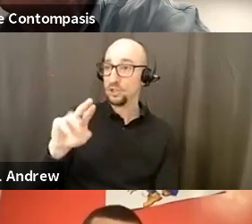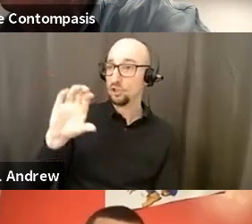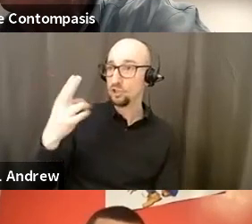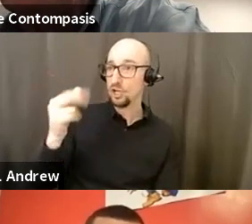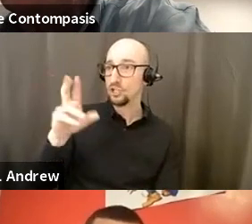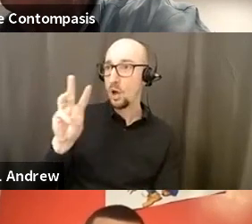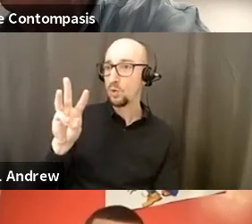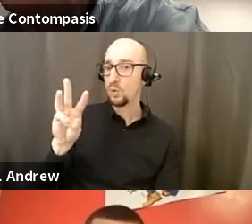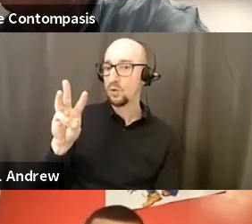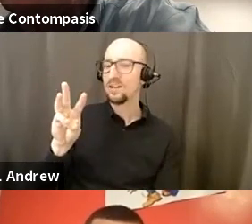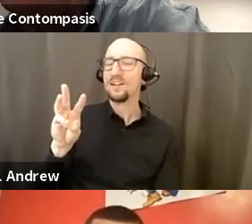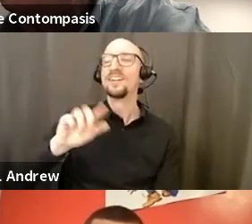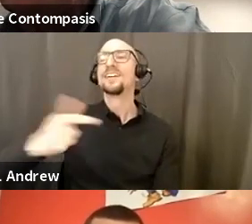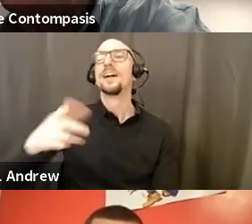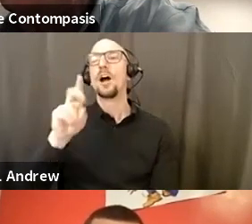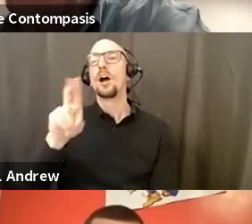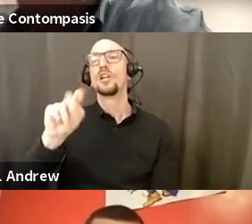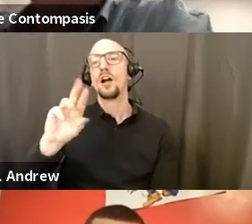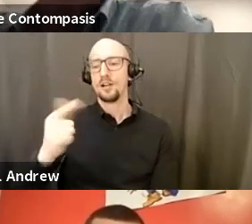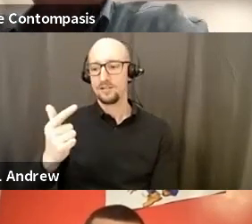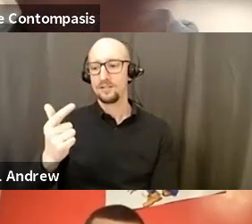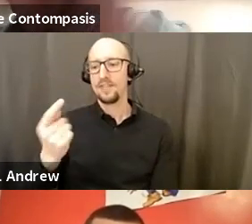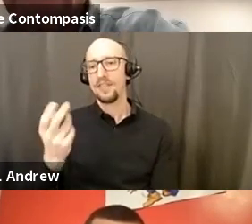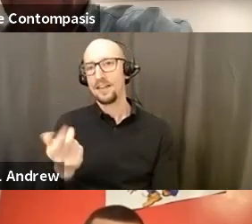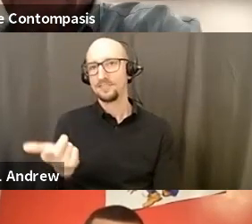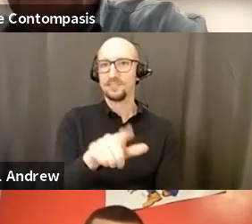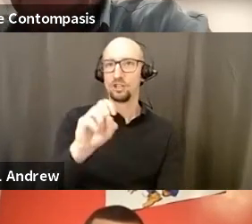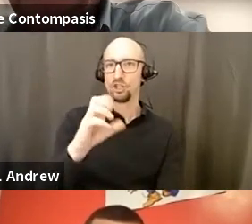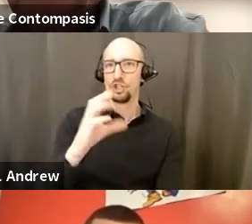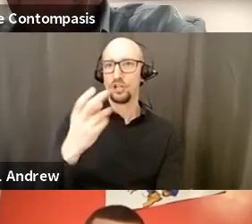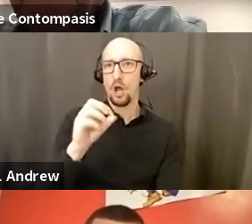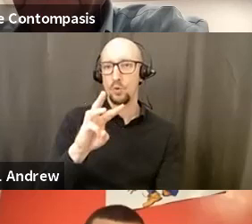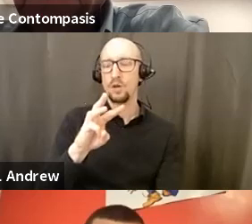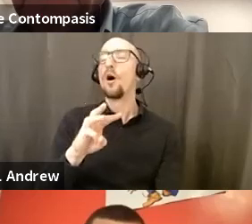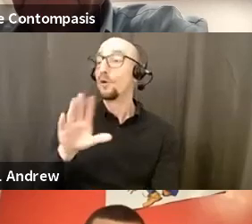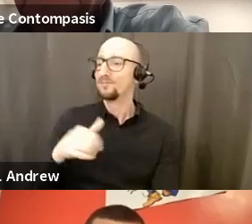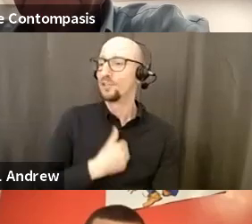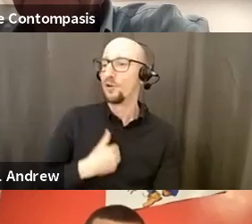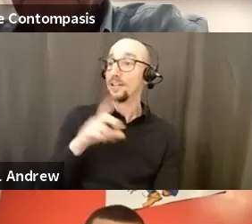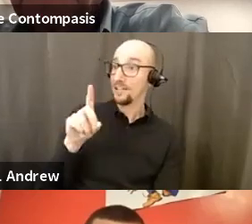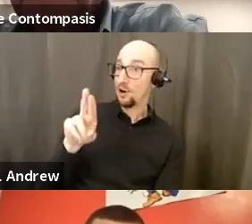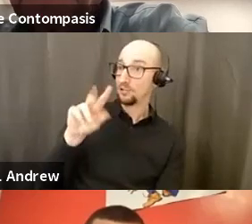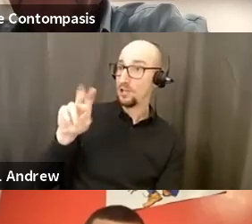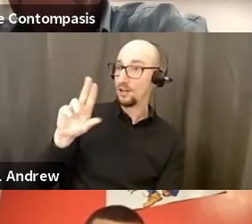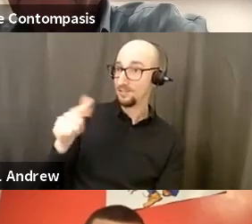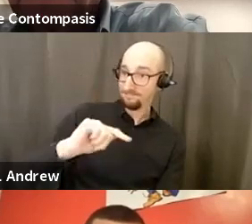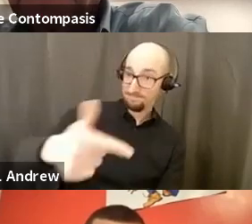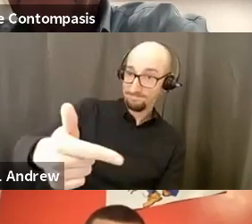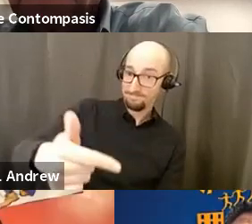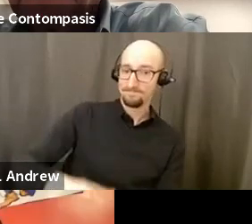It's Dr. Tung. It's Dr. Tung then, Mr. Chernow. Oh, I'm sorry. Go ahead, Dr. Tung. Thank you.